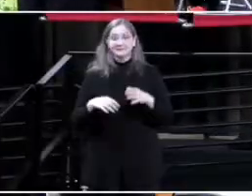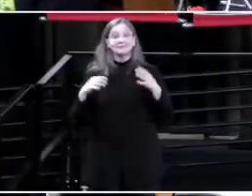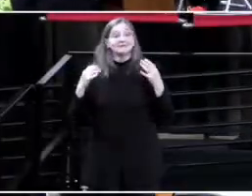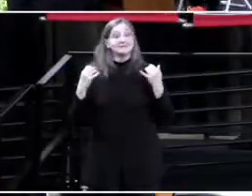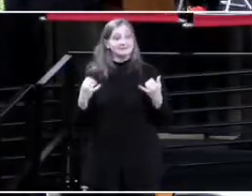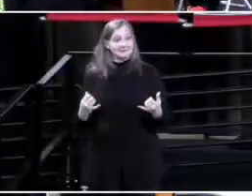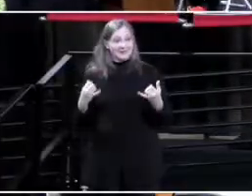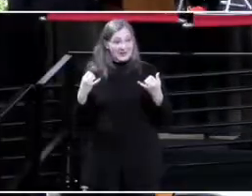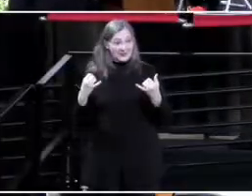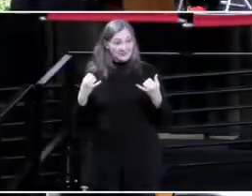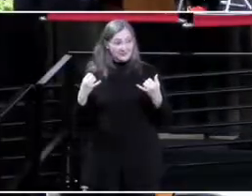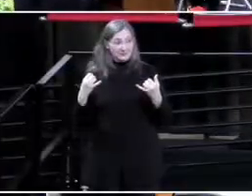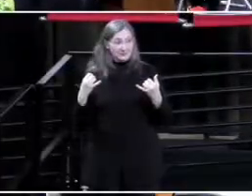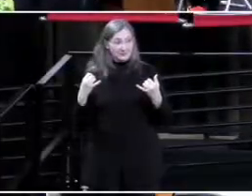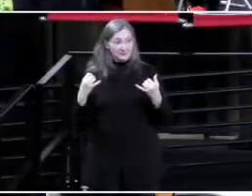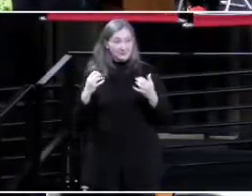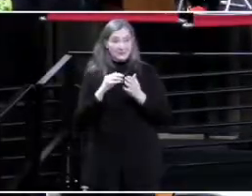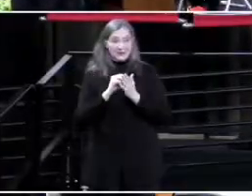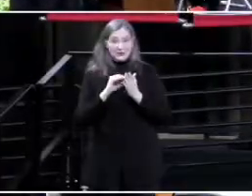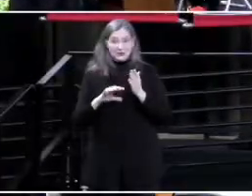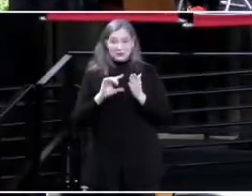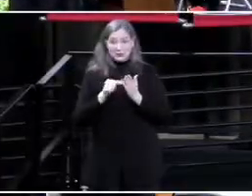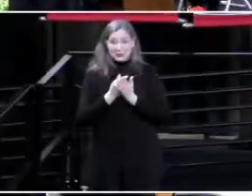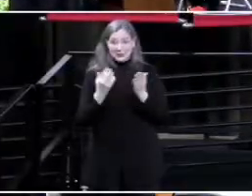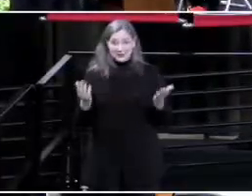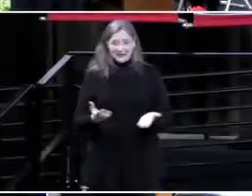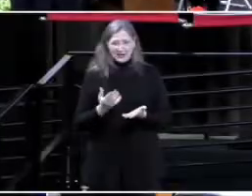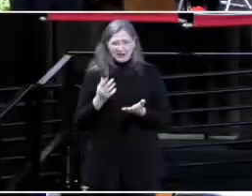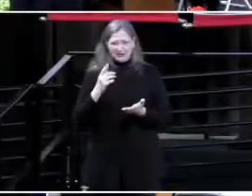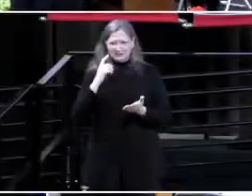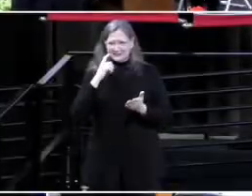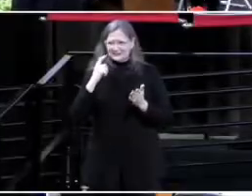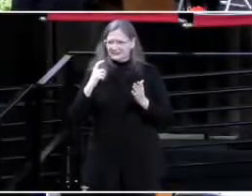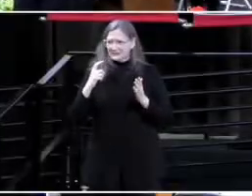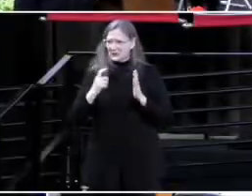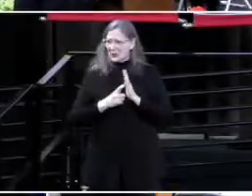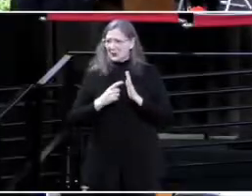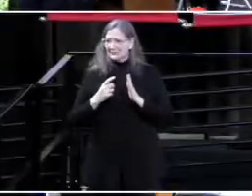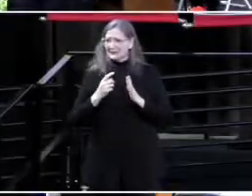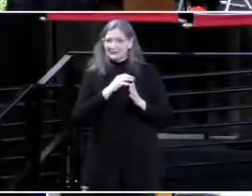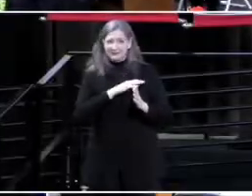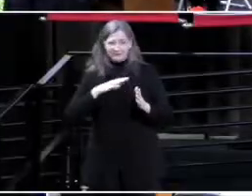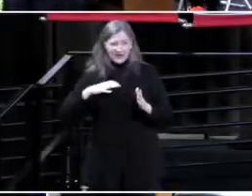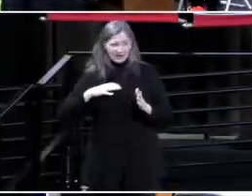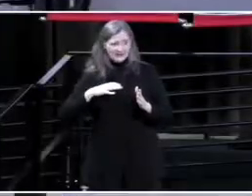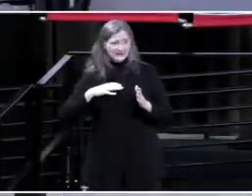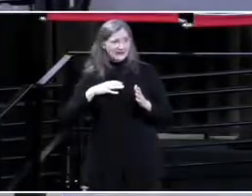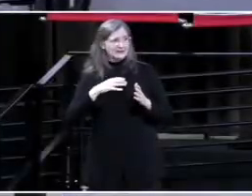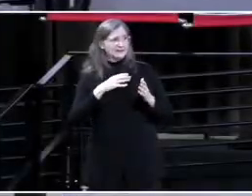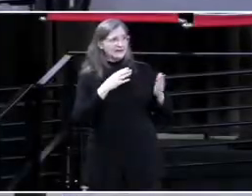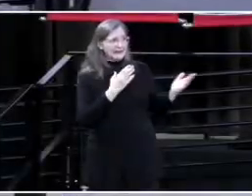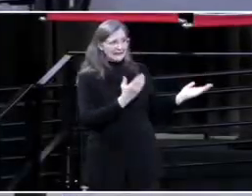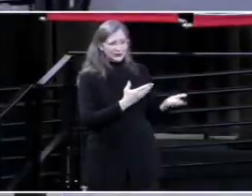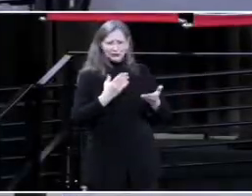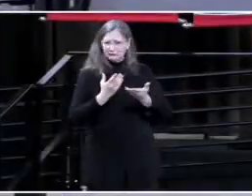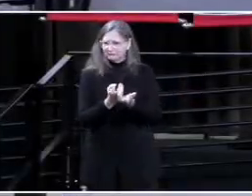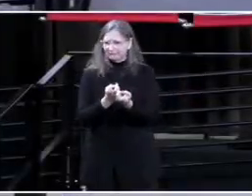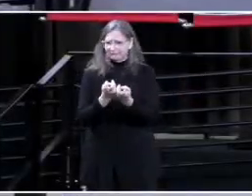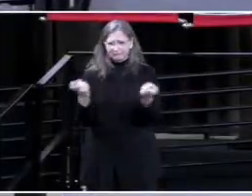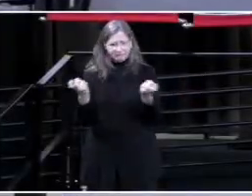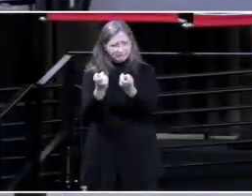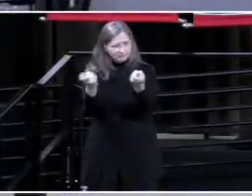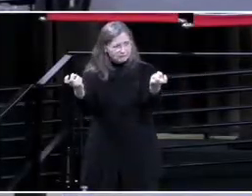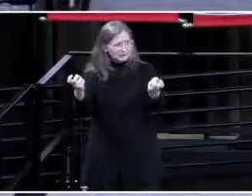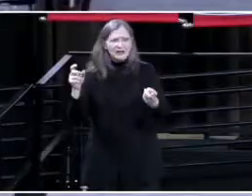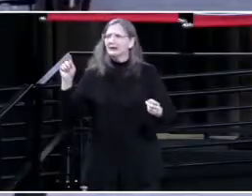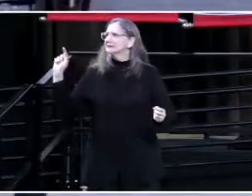Next, graduate, note the members of our faculty who are seated here in front of you, as well as those faculty and staff who are scattered throughout